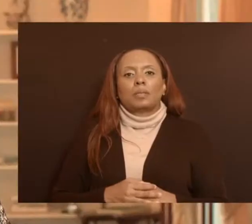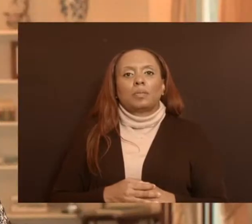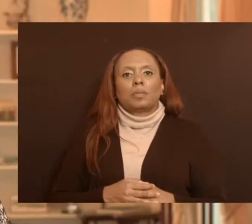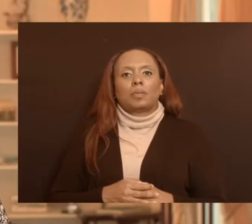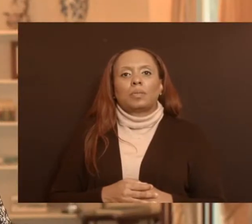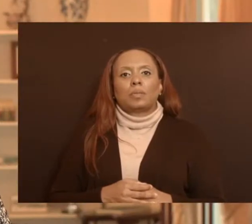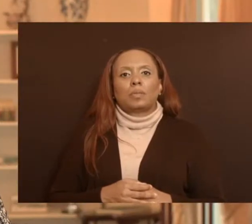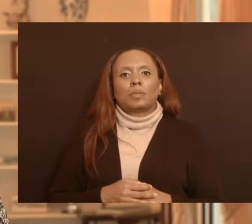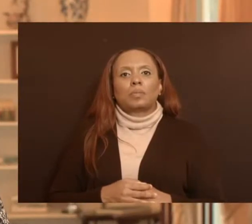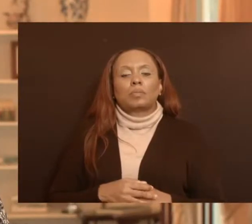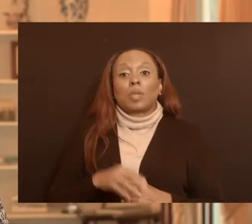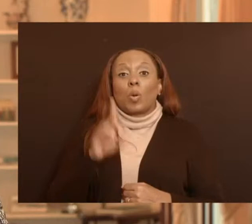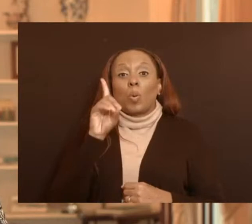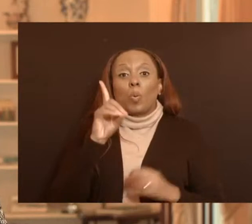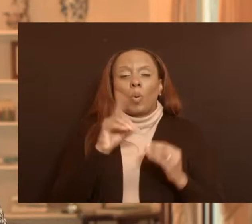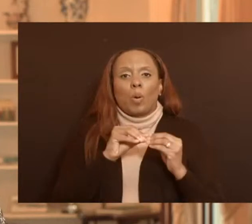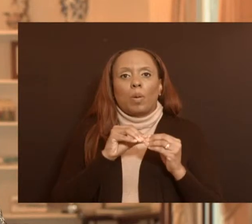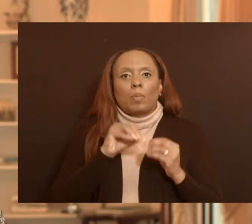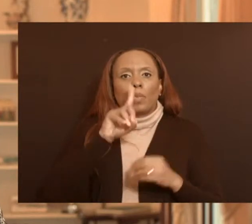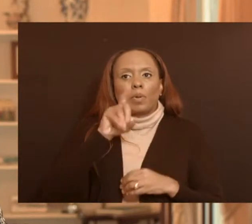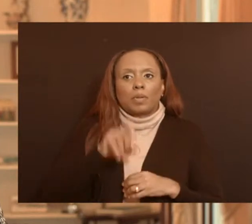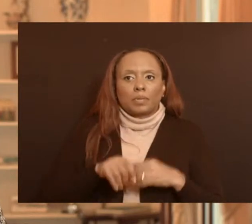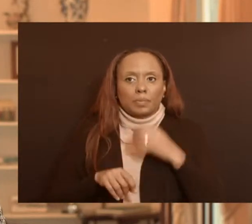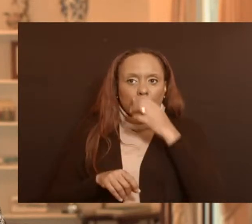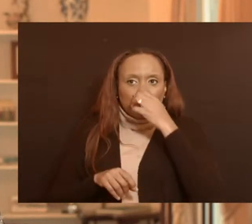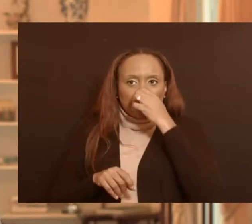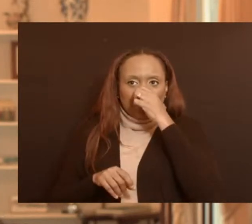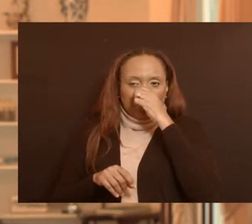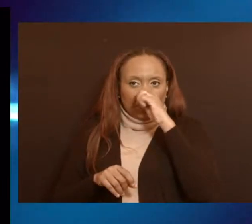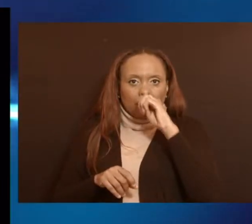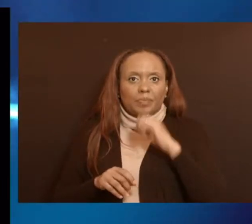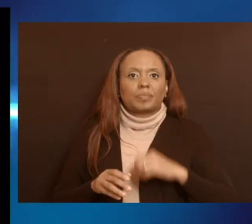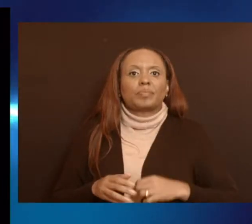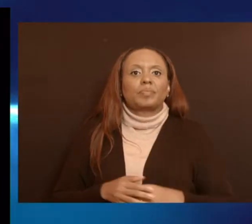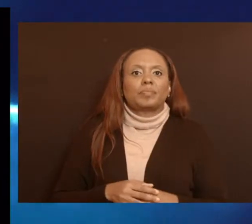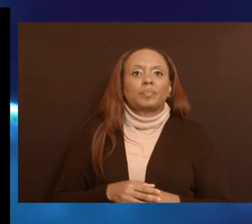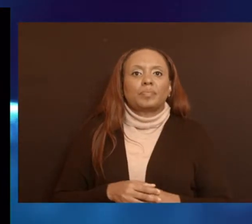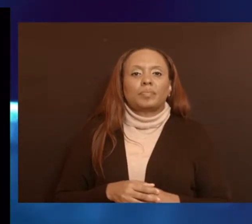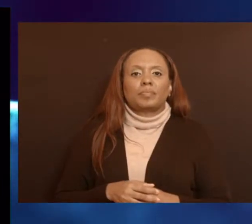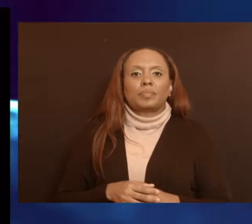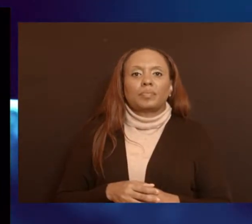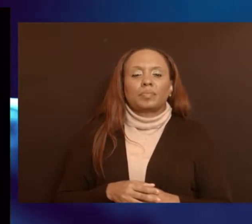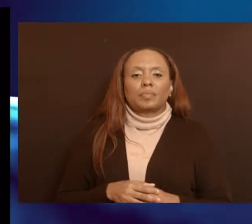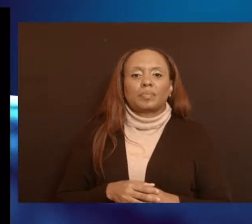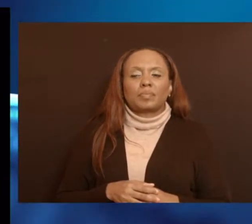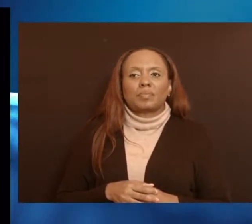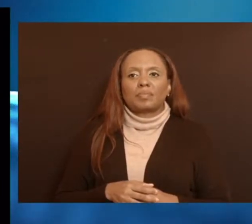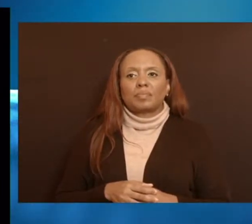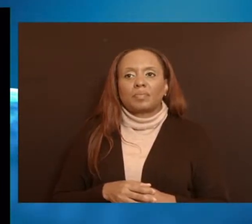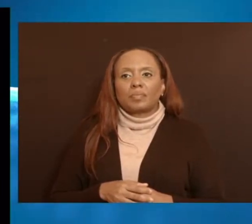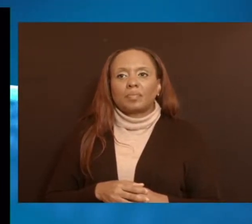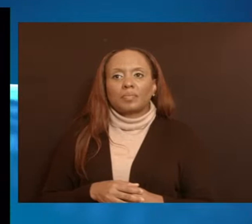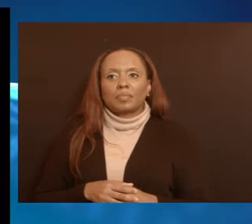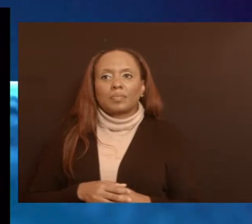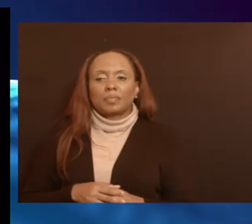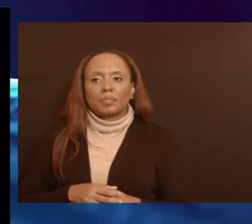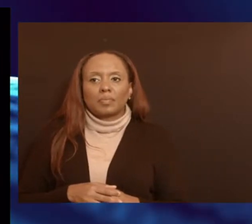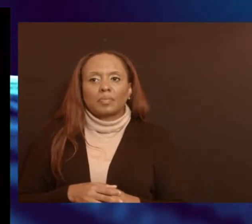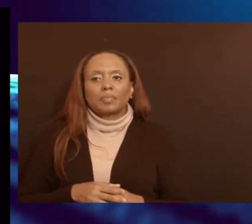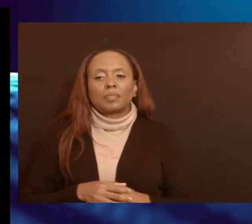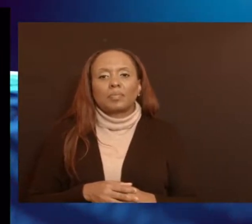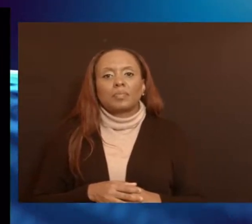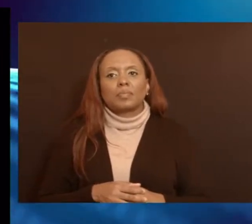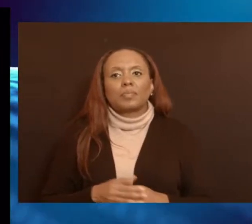more question. I have one question, Lisa. Minister, I know that the restrictions are to be lifted